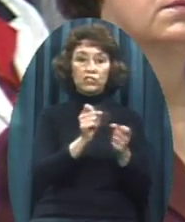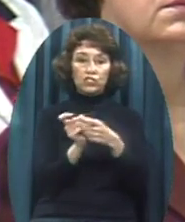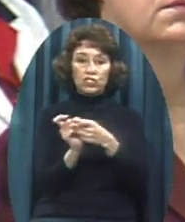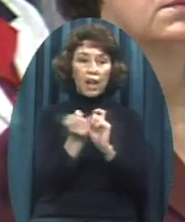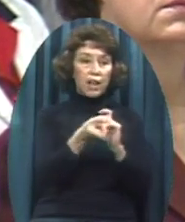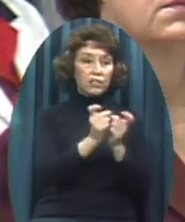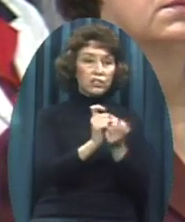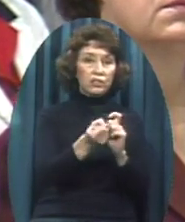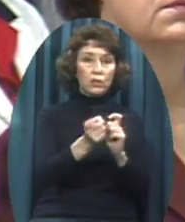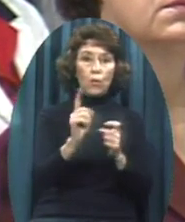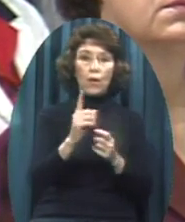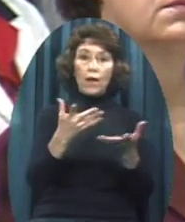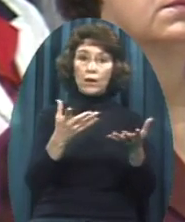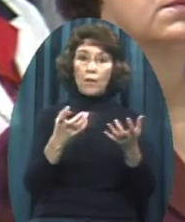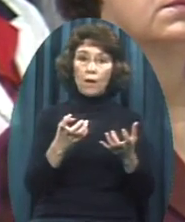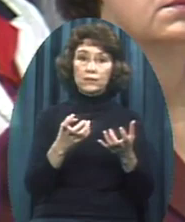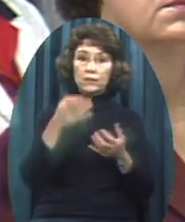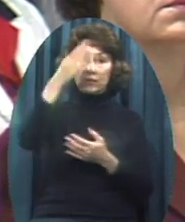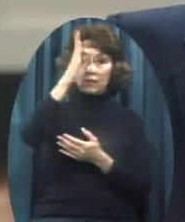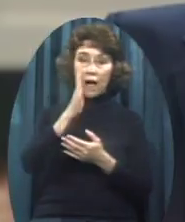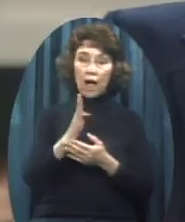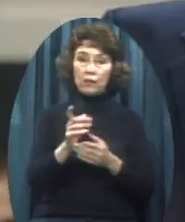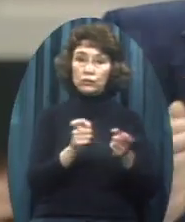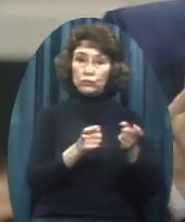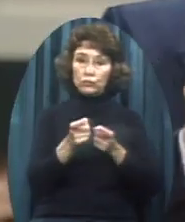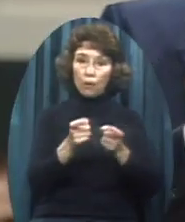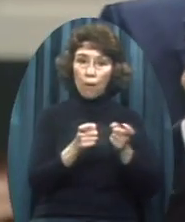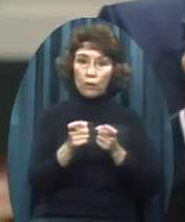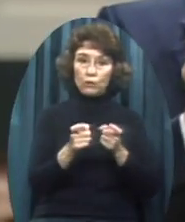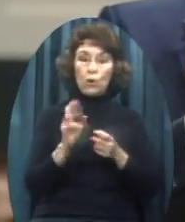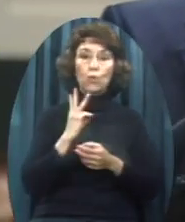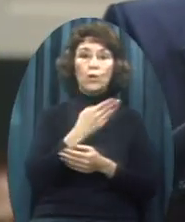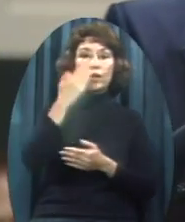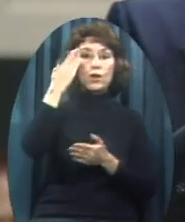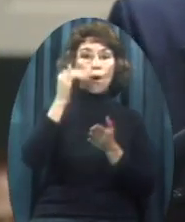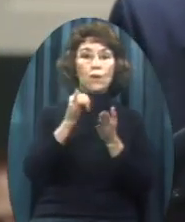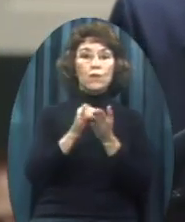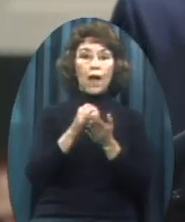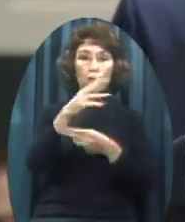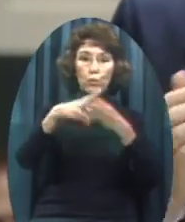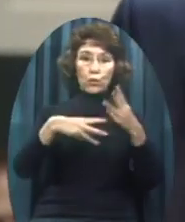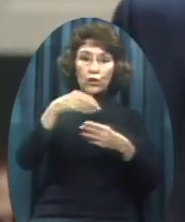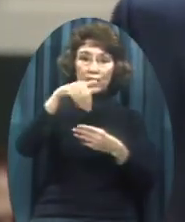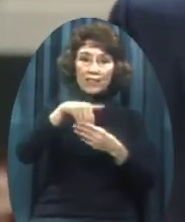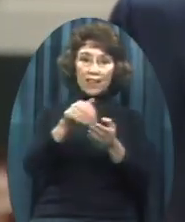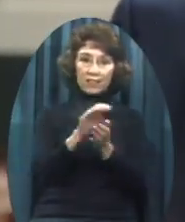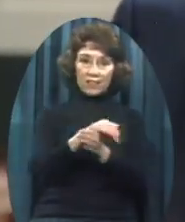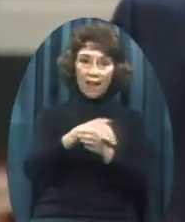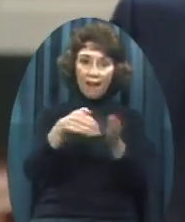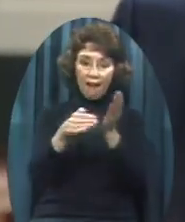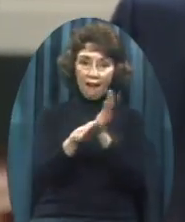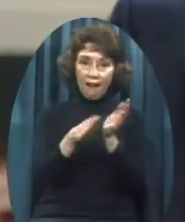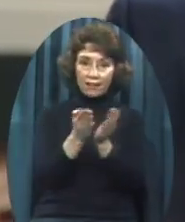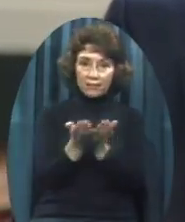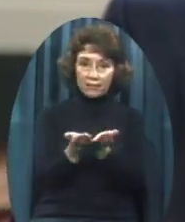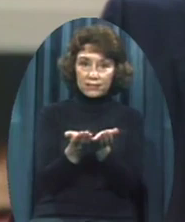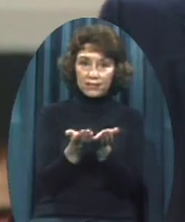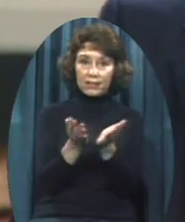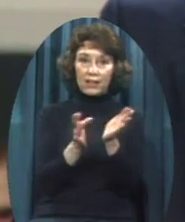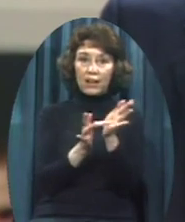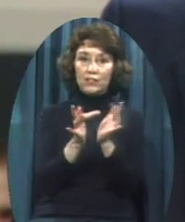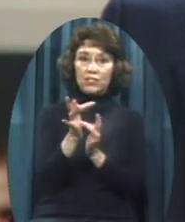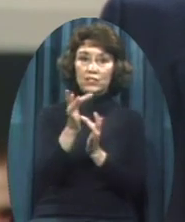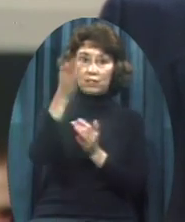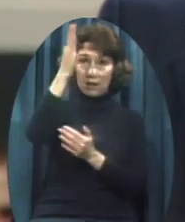rest peacefully each night, knowing that the whole world is in his hands and everything's under control. There are no